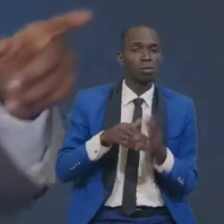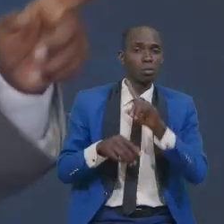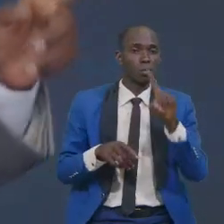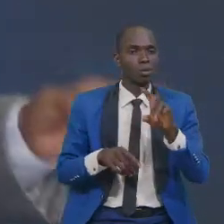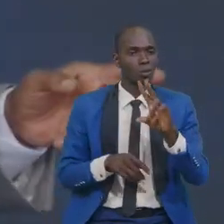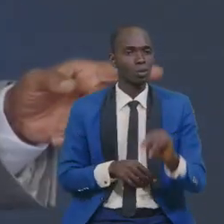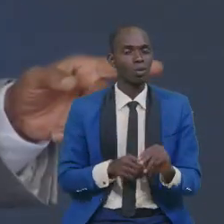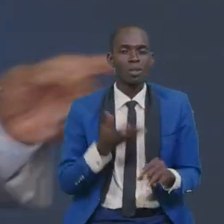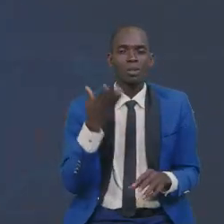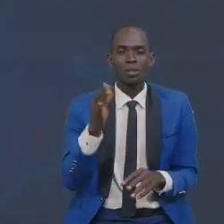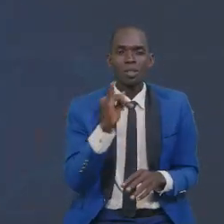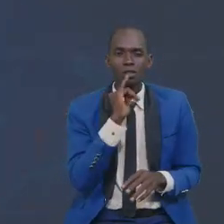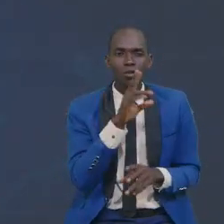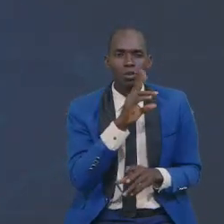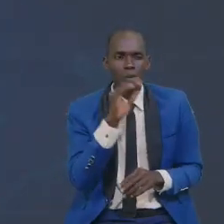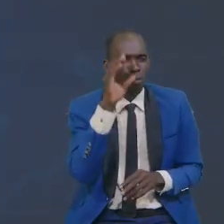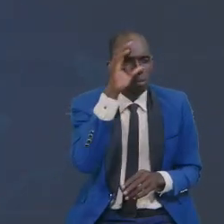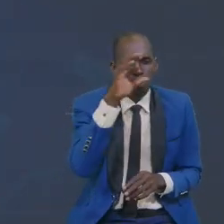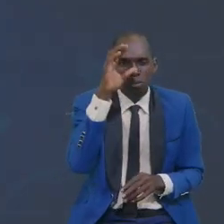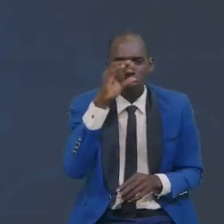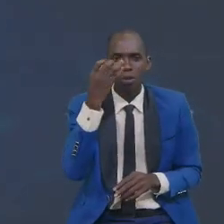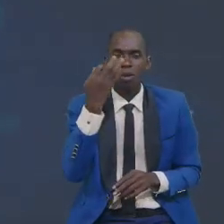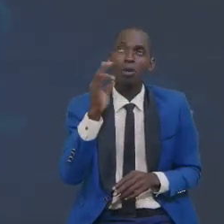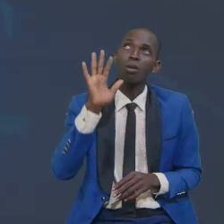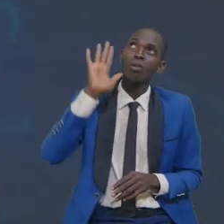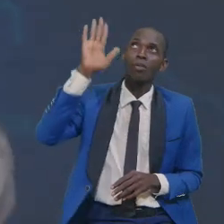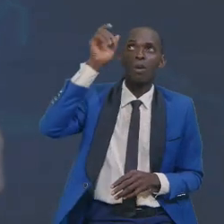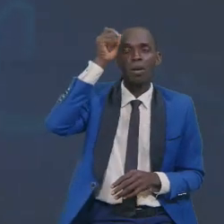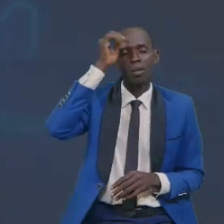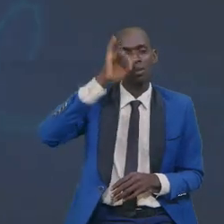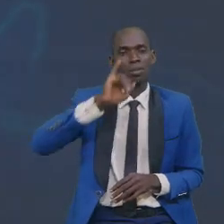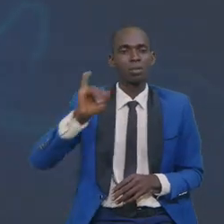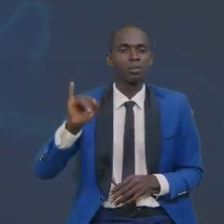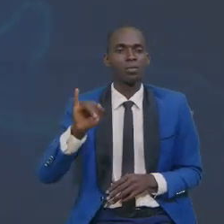no searching of his understanding